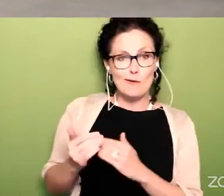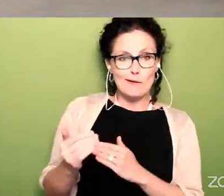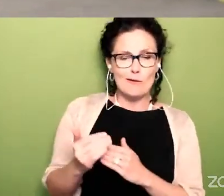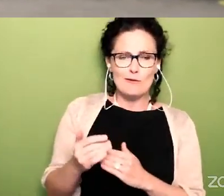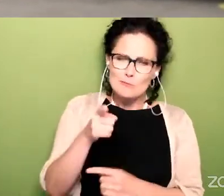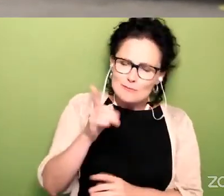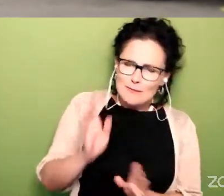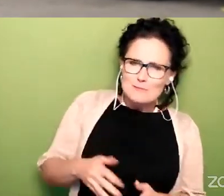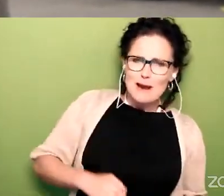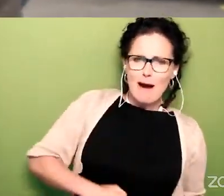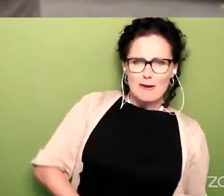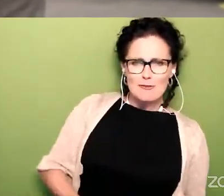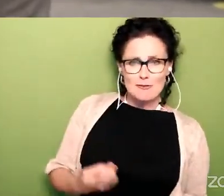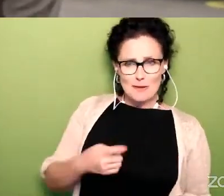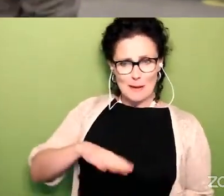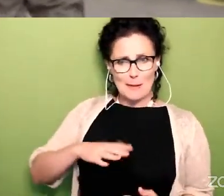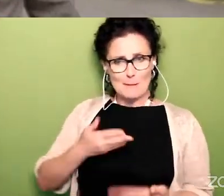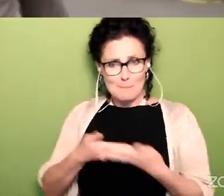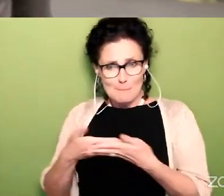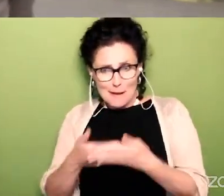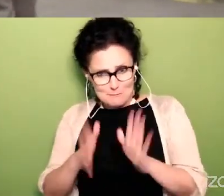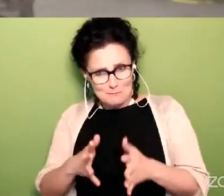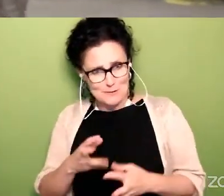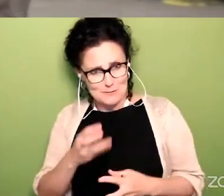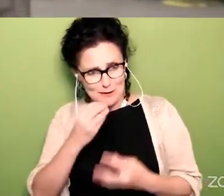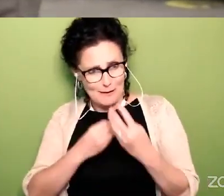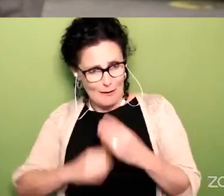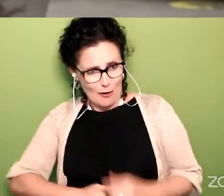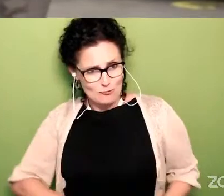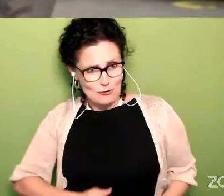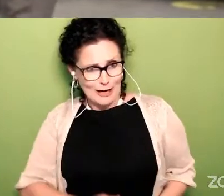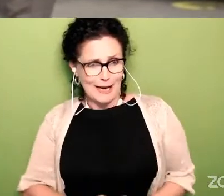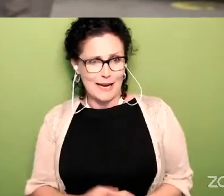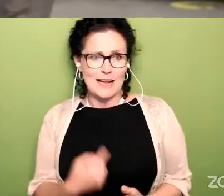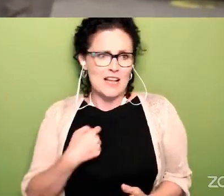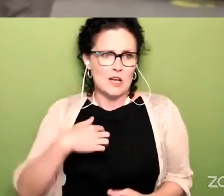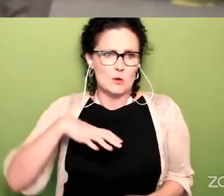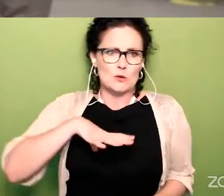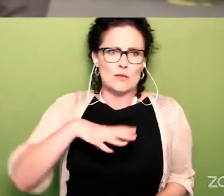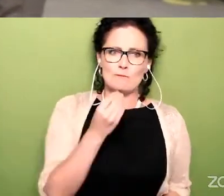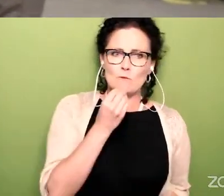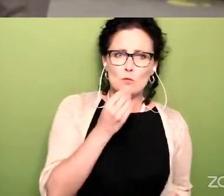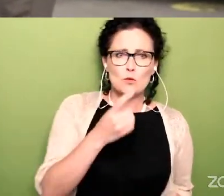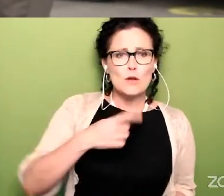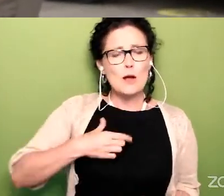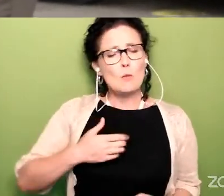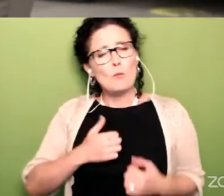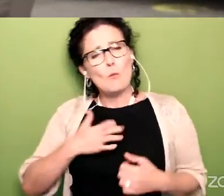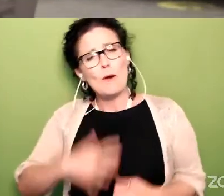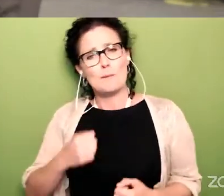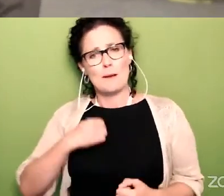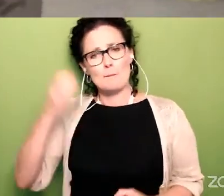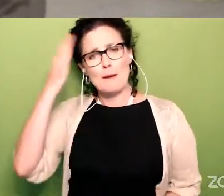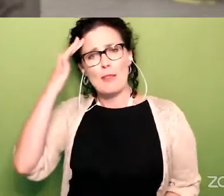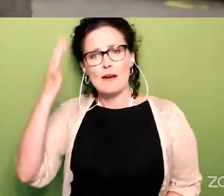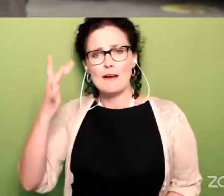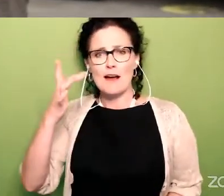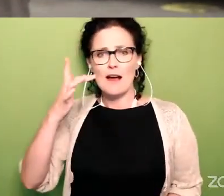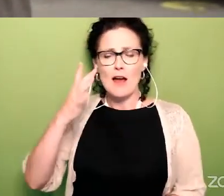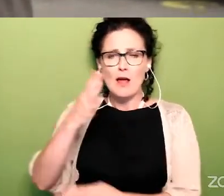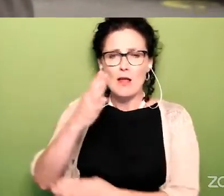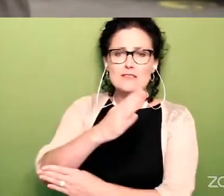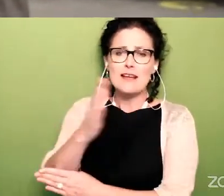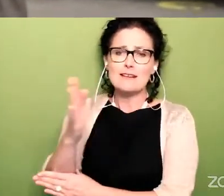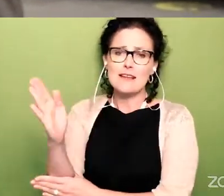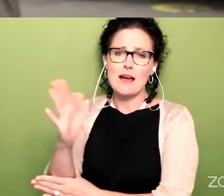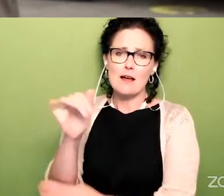they will have this too. What is that? Ingredients for a good life. What? You know my cousin, the one that is